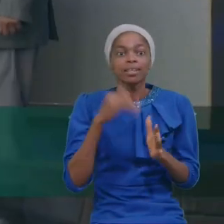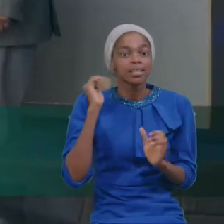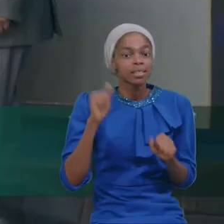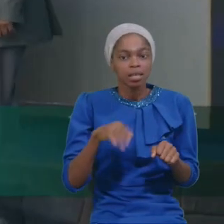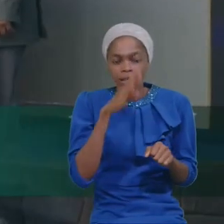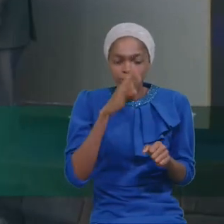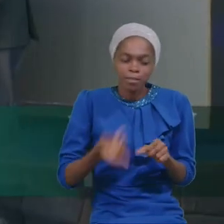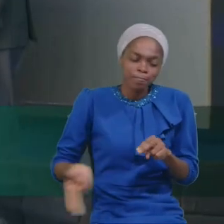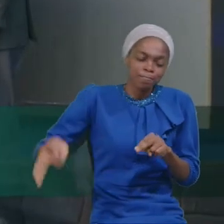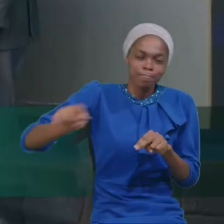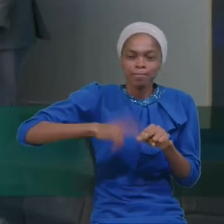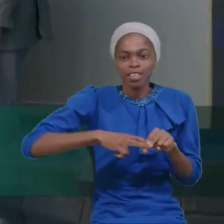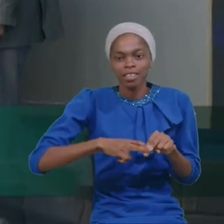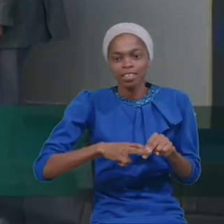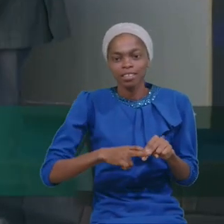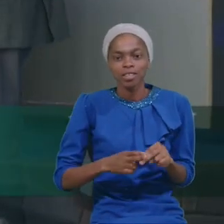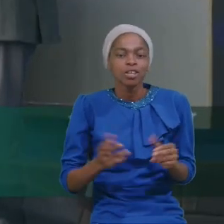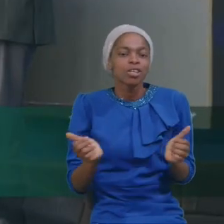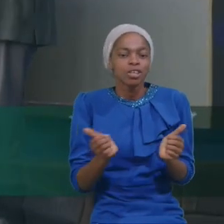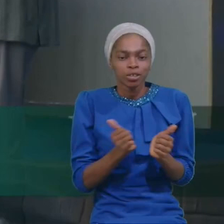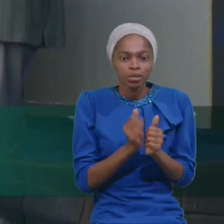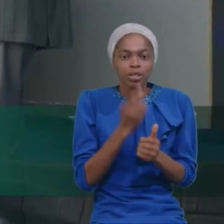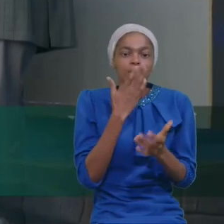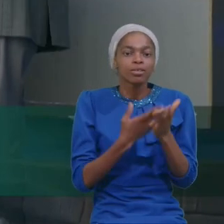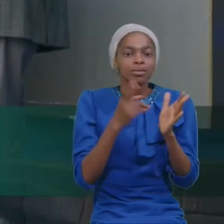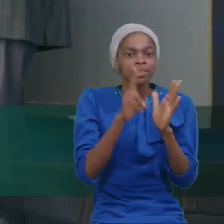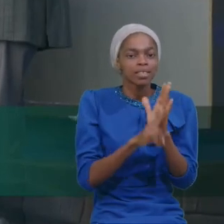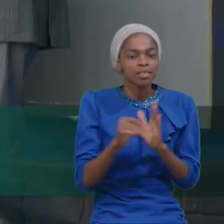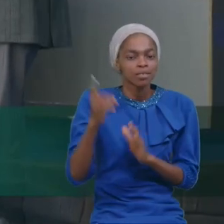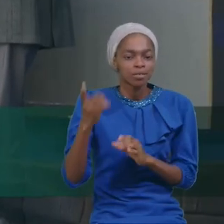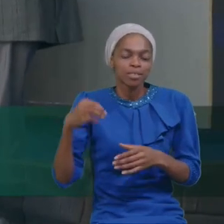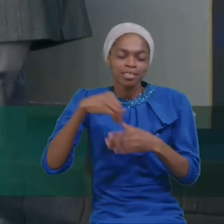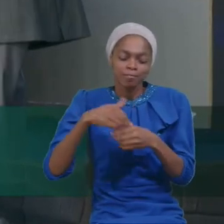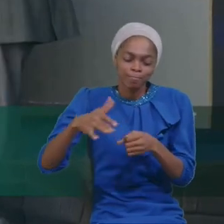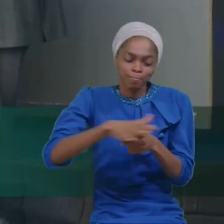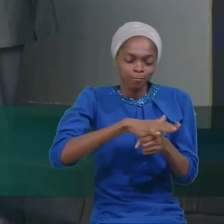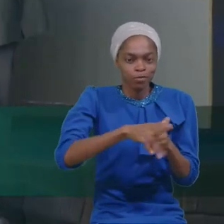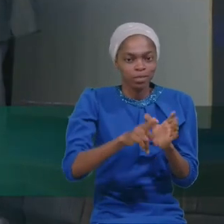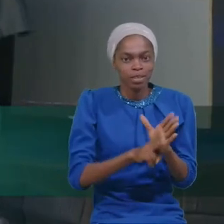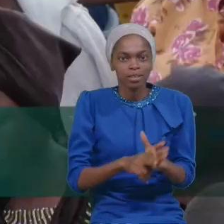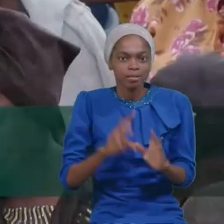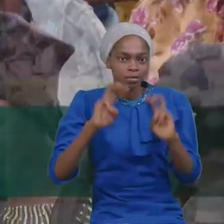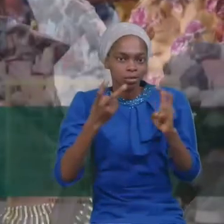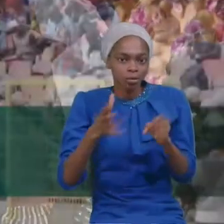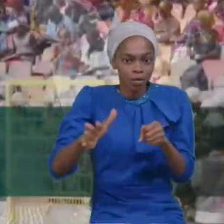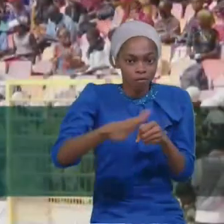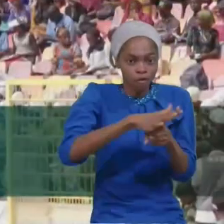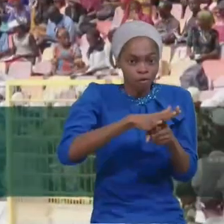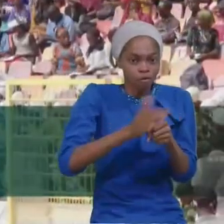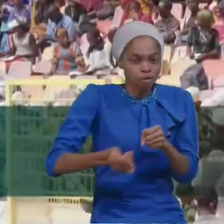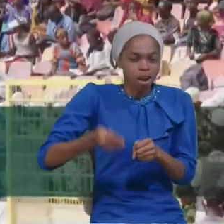topic, fuller goodness, heightening imparted joy. I'm looking